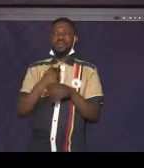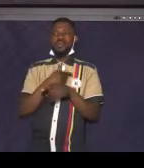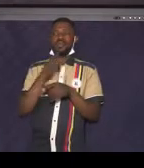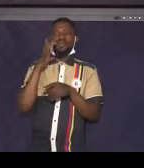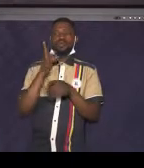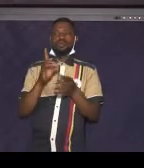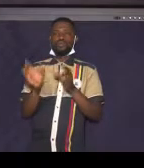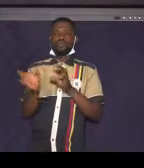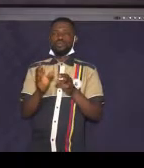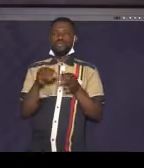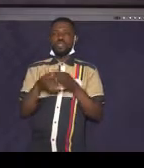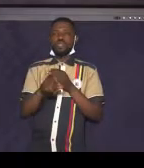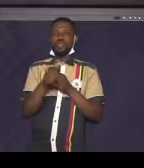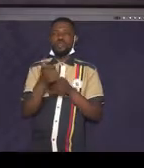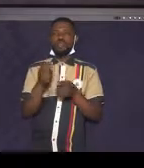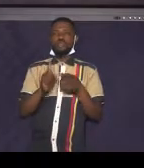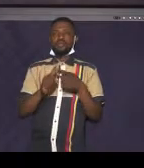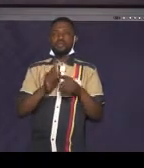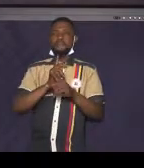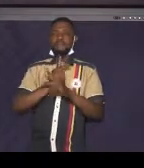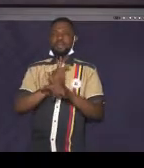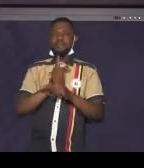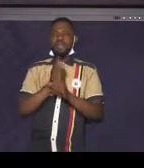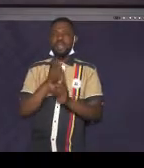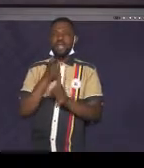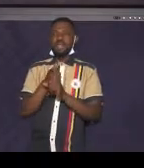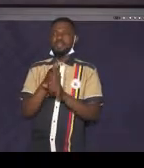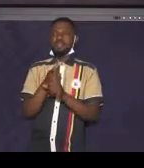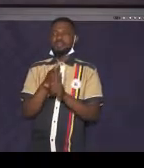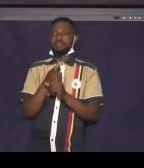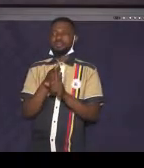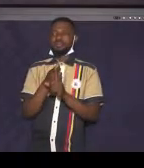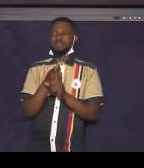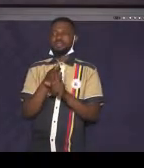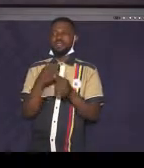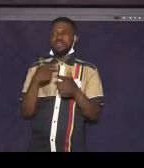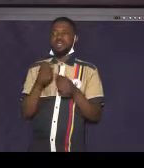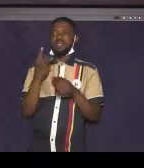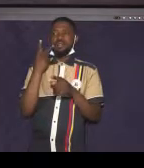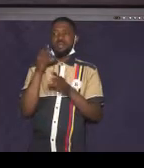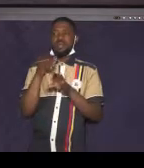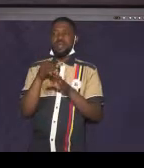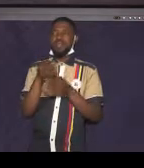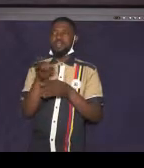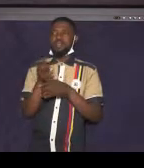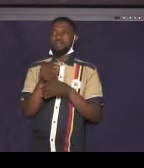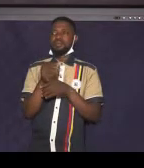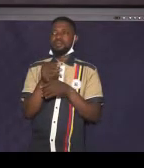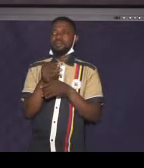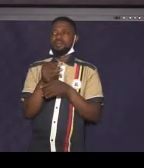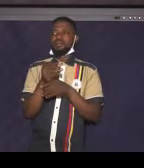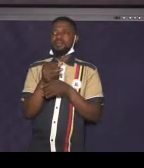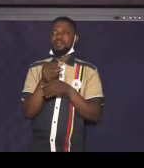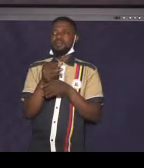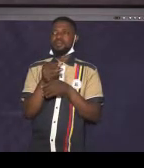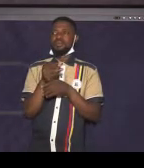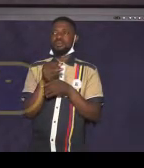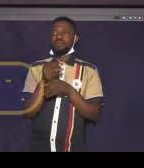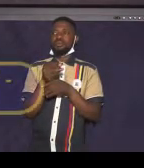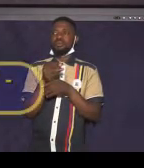should do in order to prevent accident. So let's look at them so that we won't